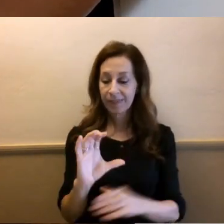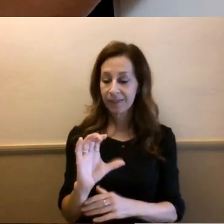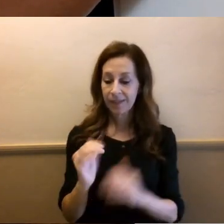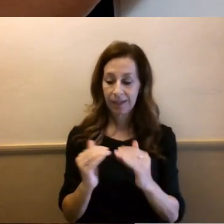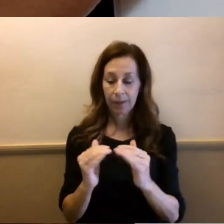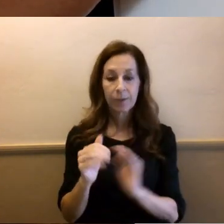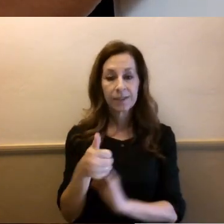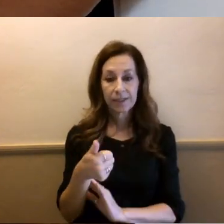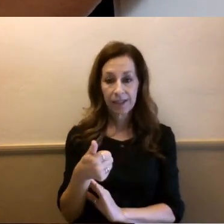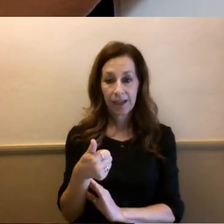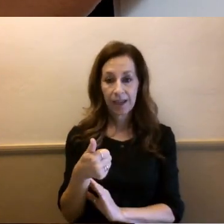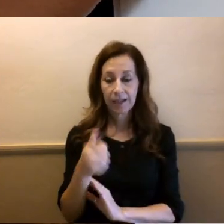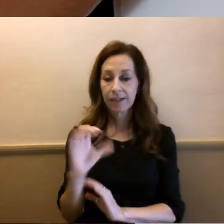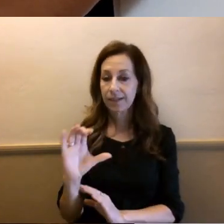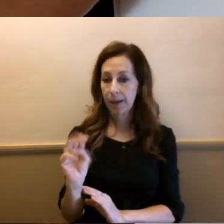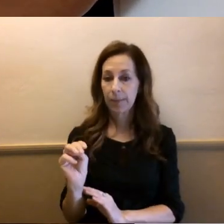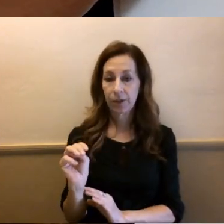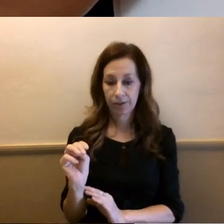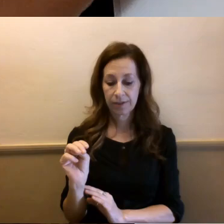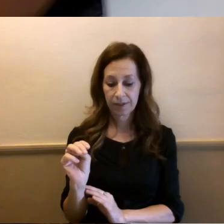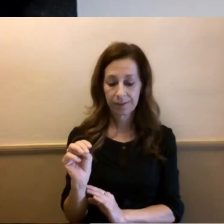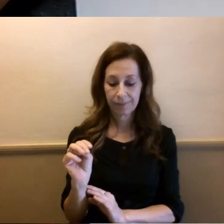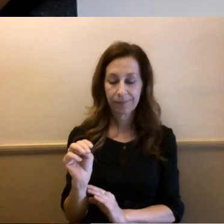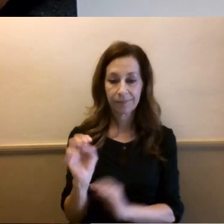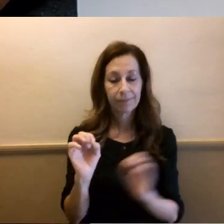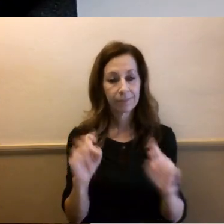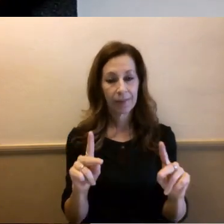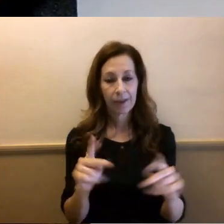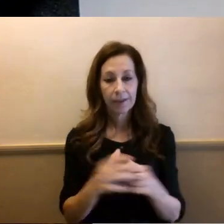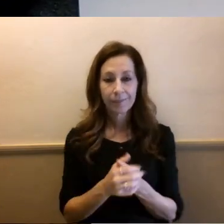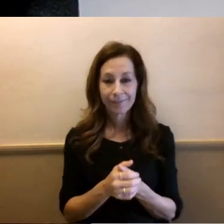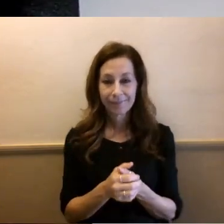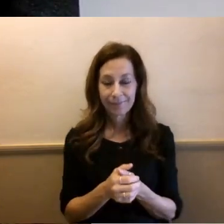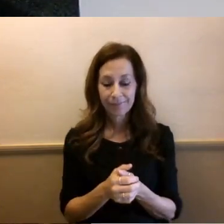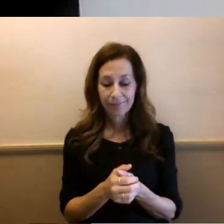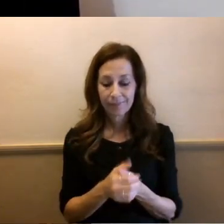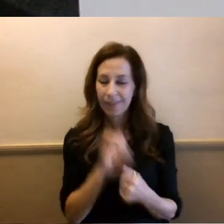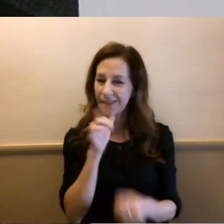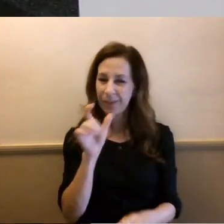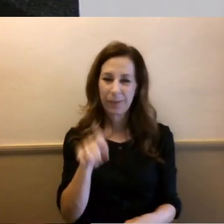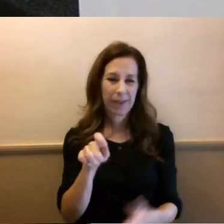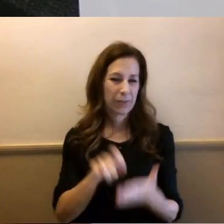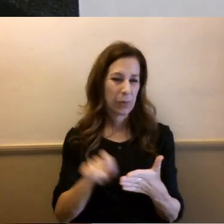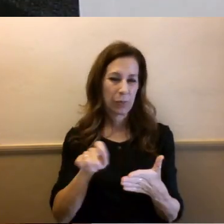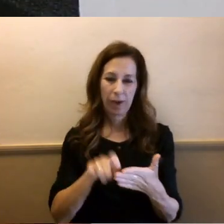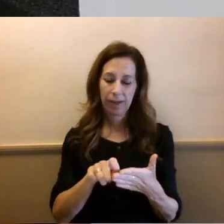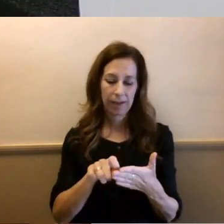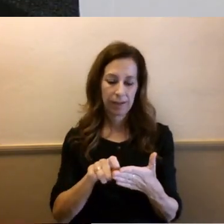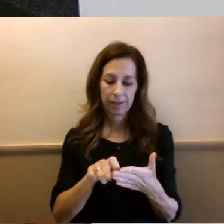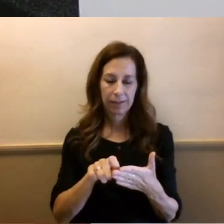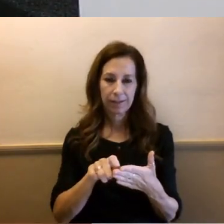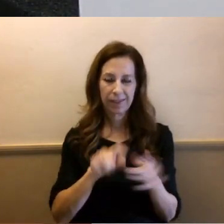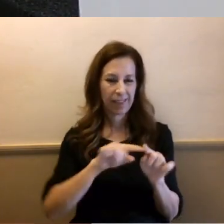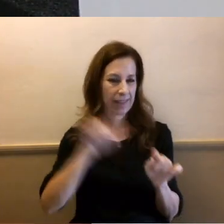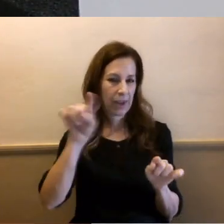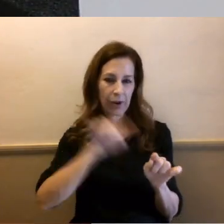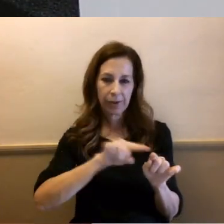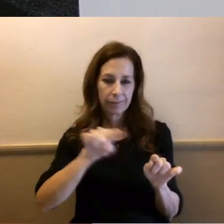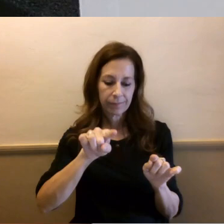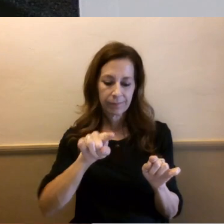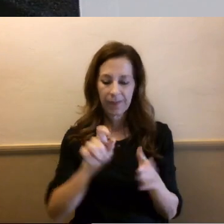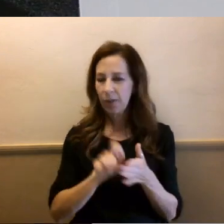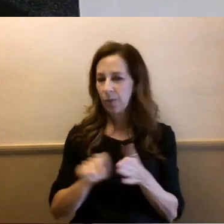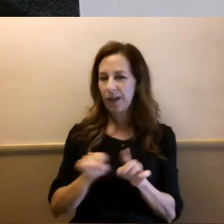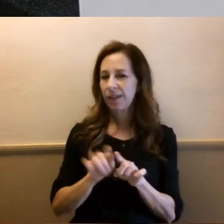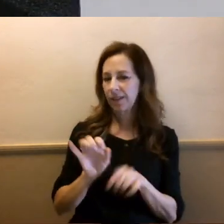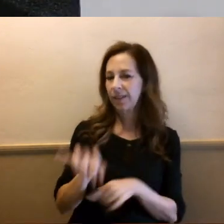so C equals 10 centimeters. Okay. I don't have to write it right here. I could